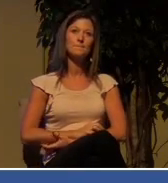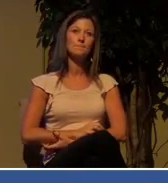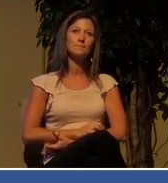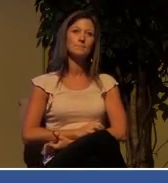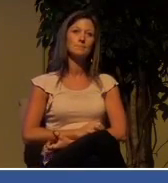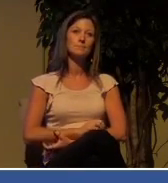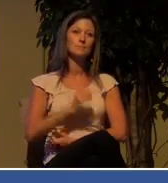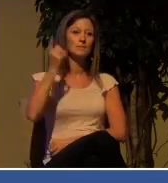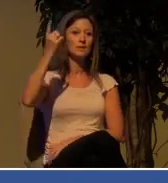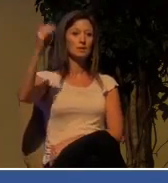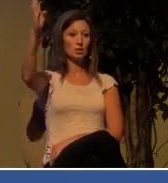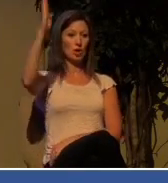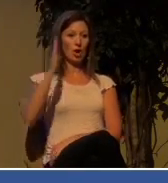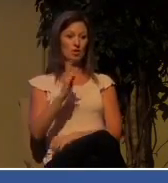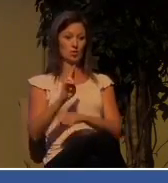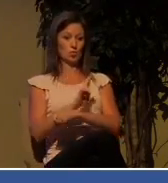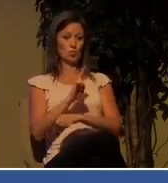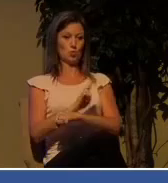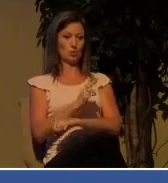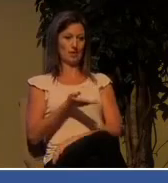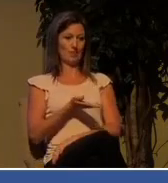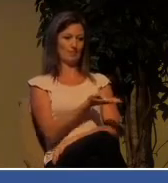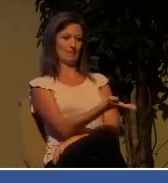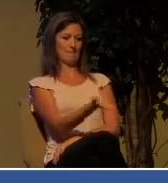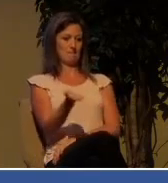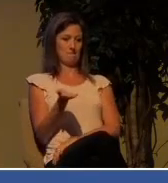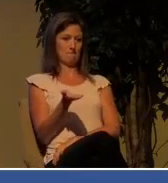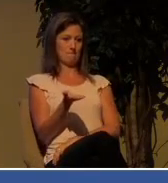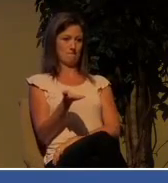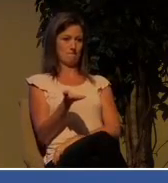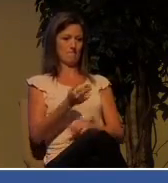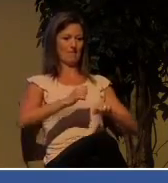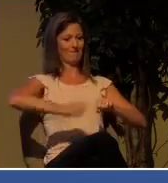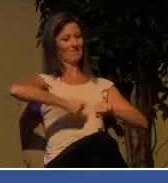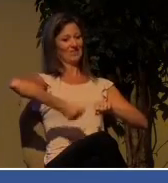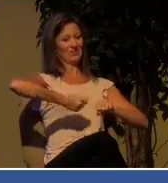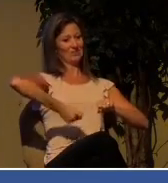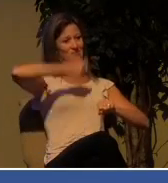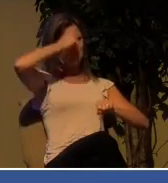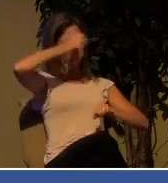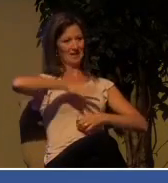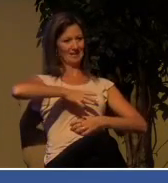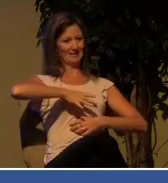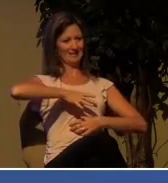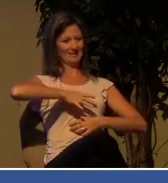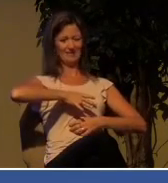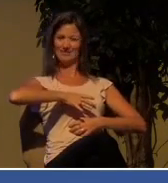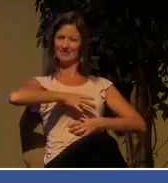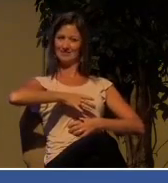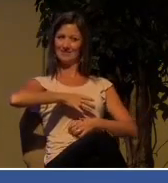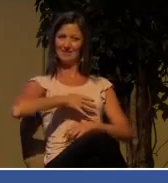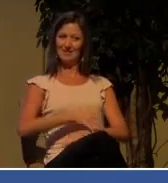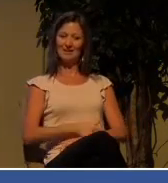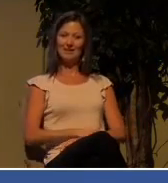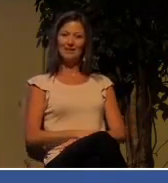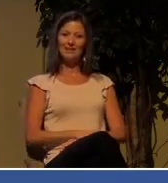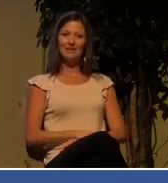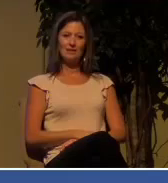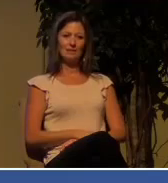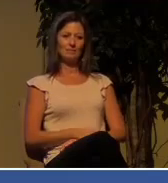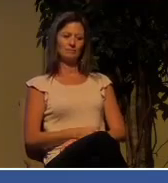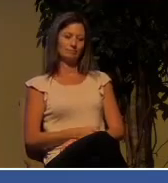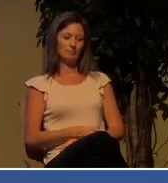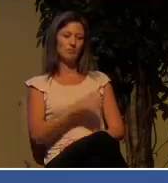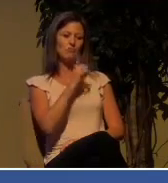God used them to be fishers of men. You see, it wasn't enough that they of